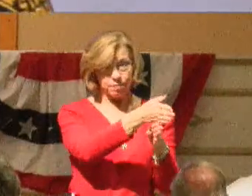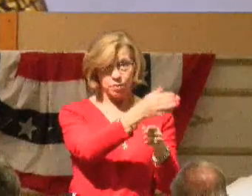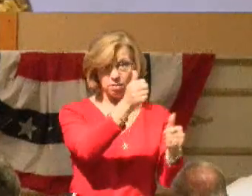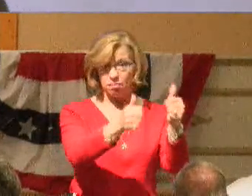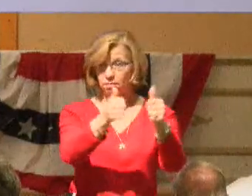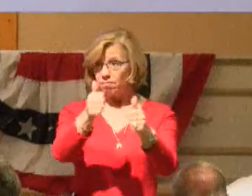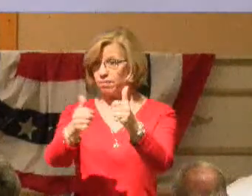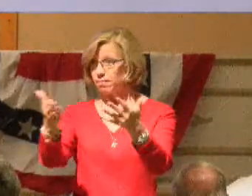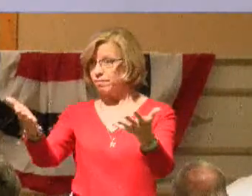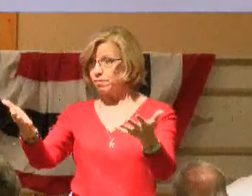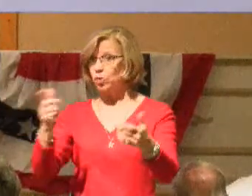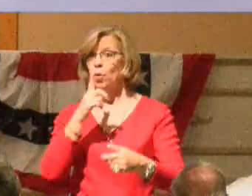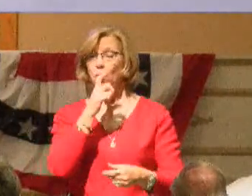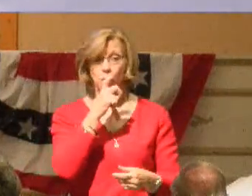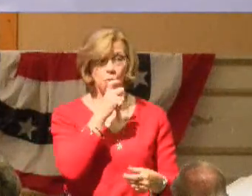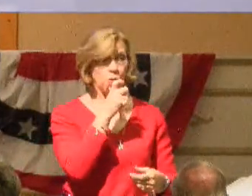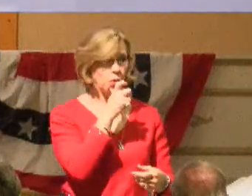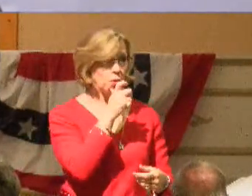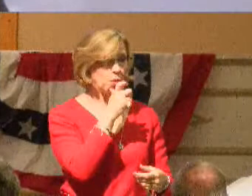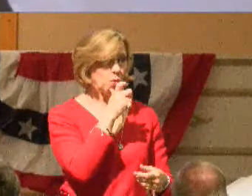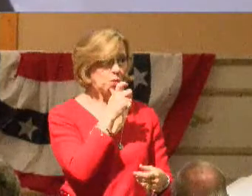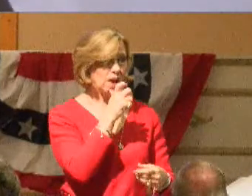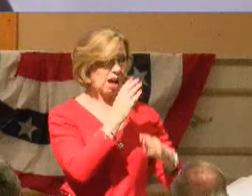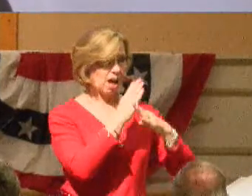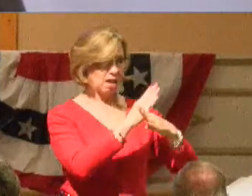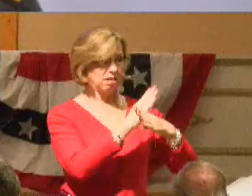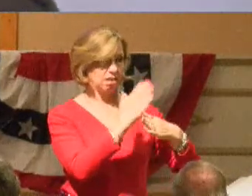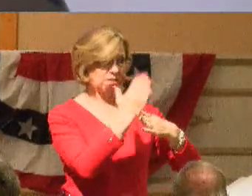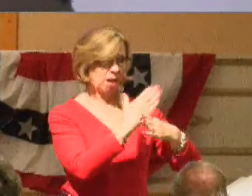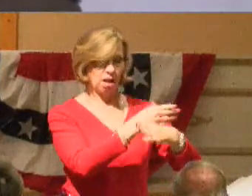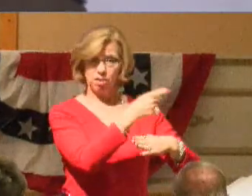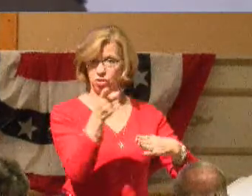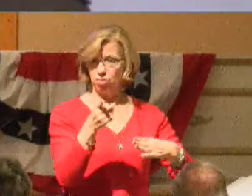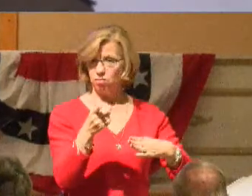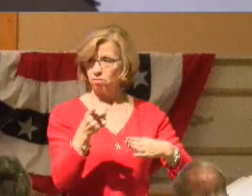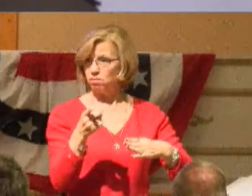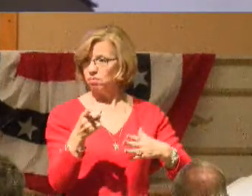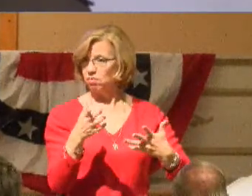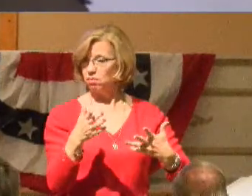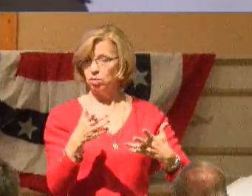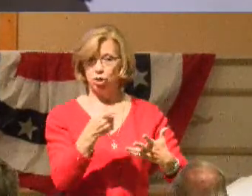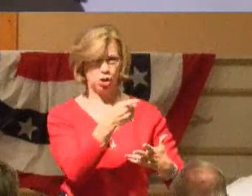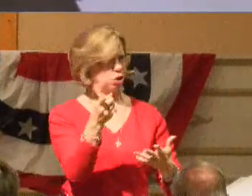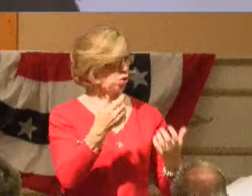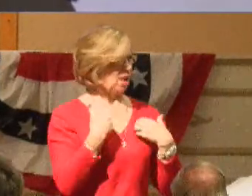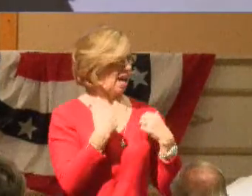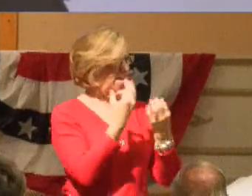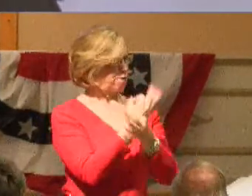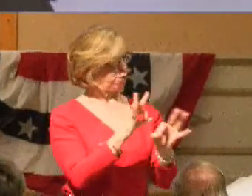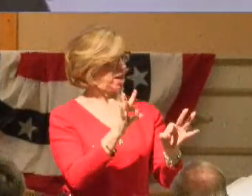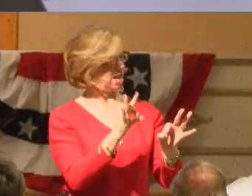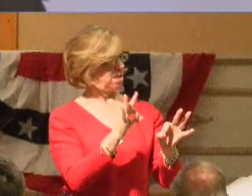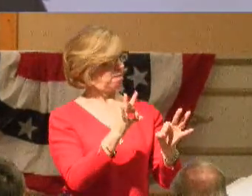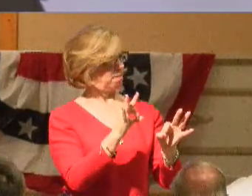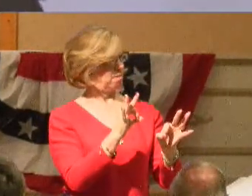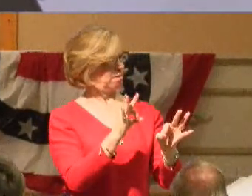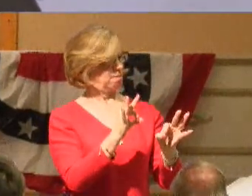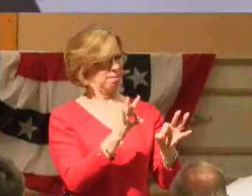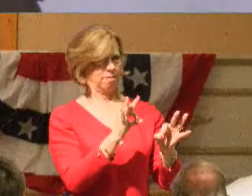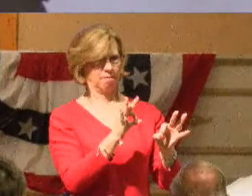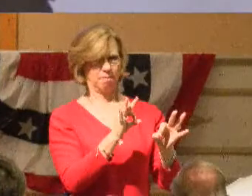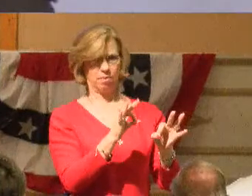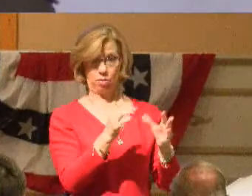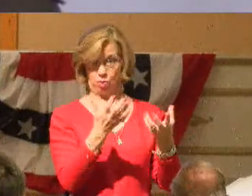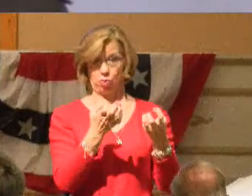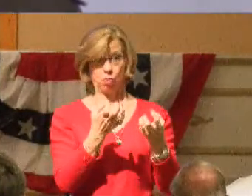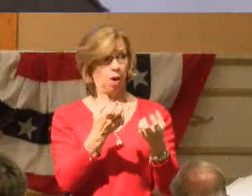Who has hindered you? Do you have freedom like you want freedom and like you can have freedom in